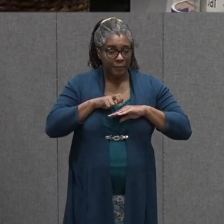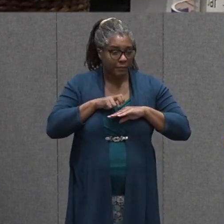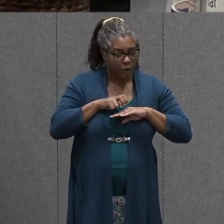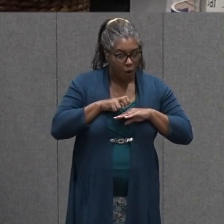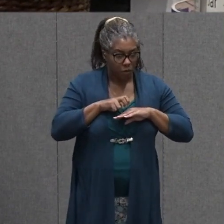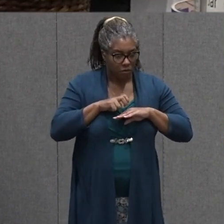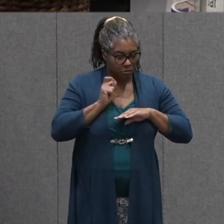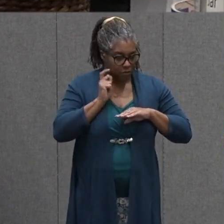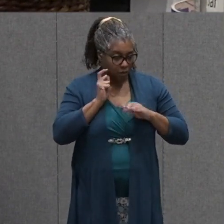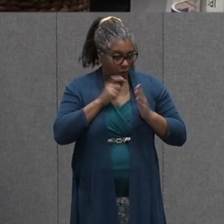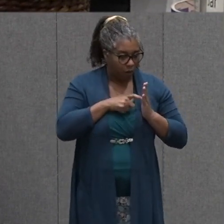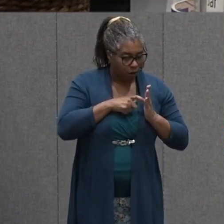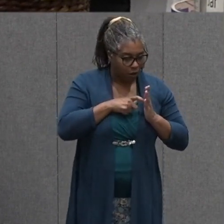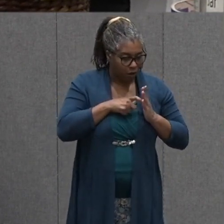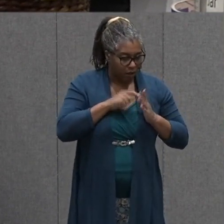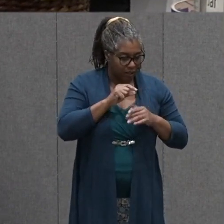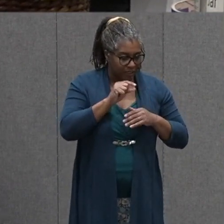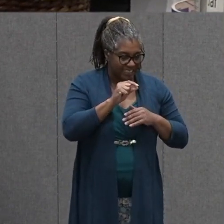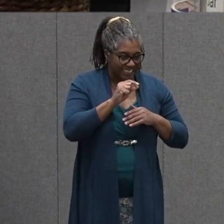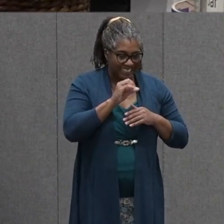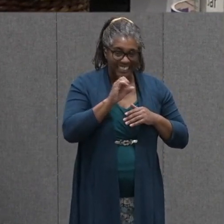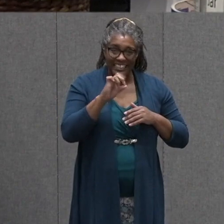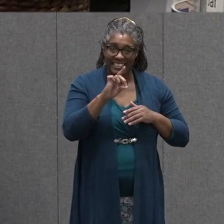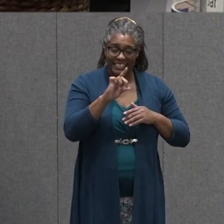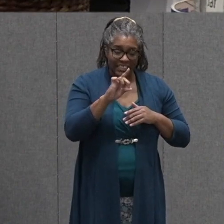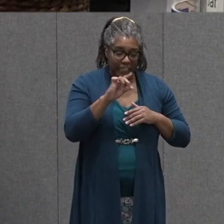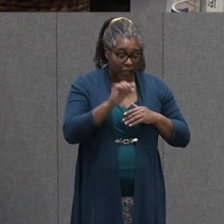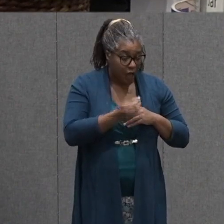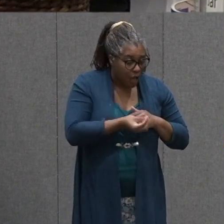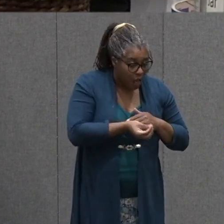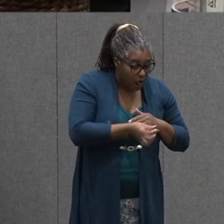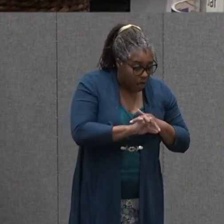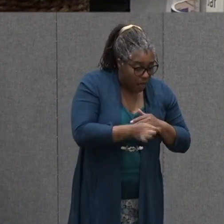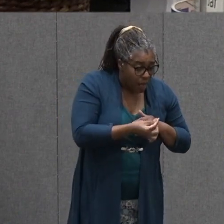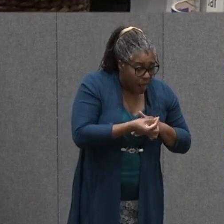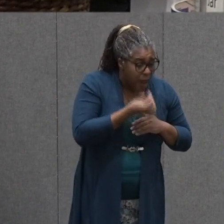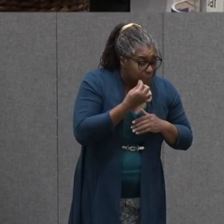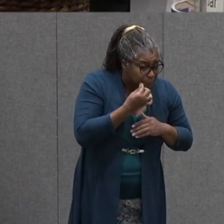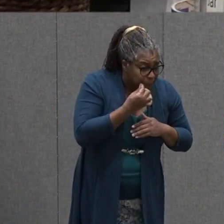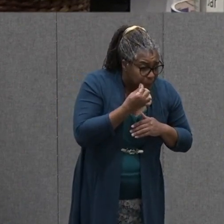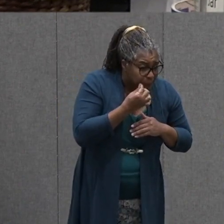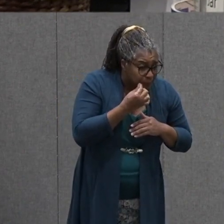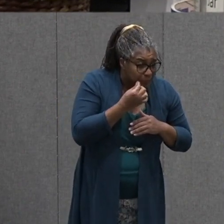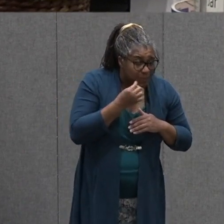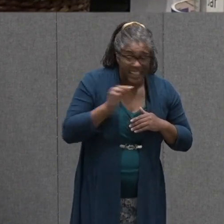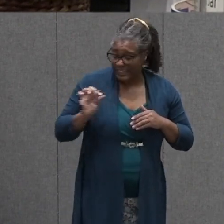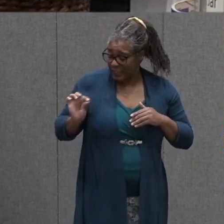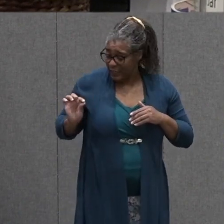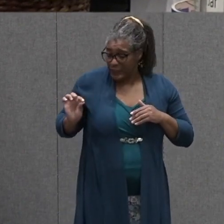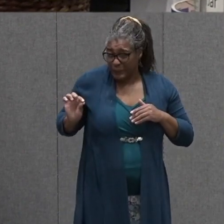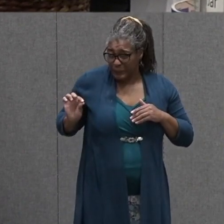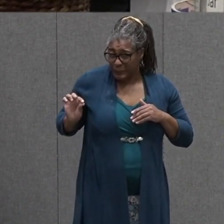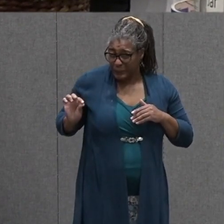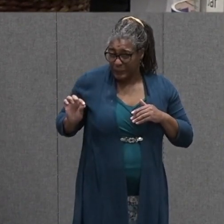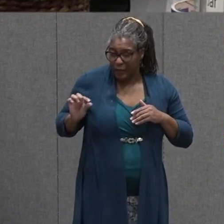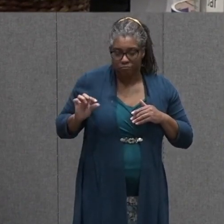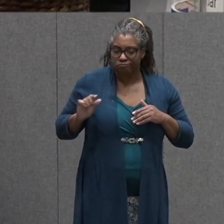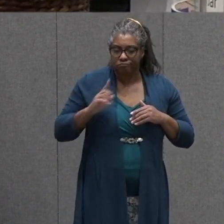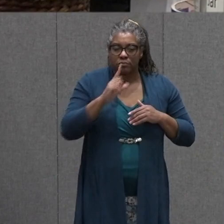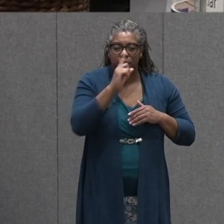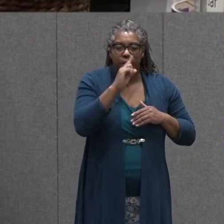to use those clues to help you. So I'm going to go ahead and turn over here to a diagram that I drew. And we're going to be looking for